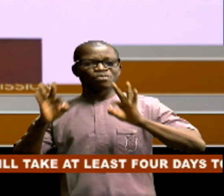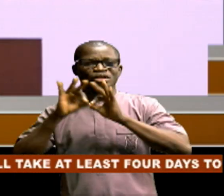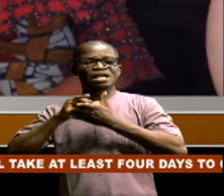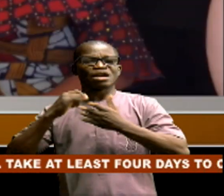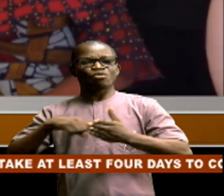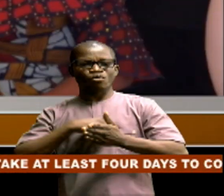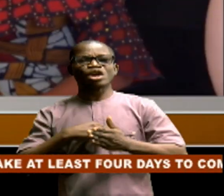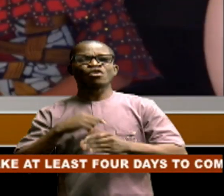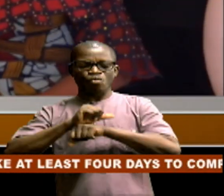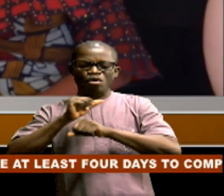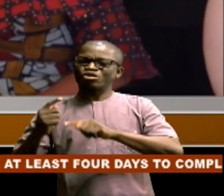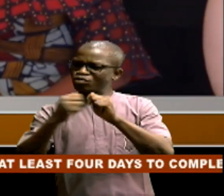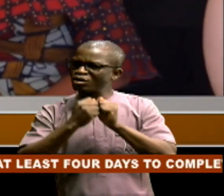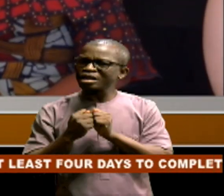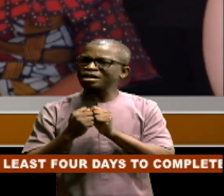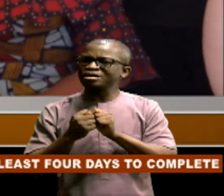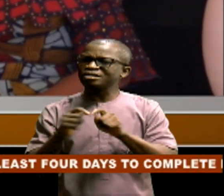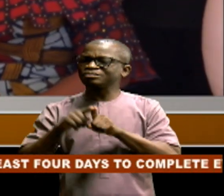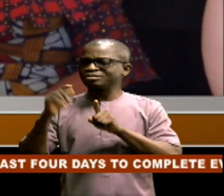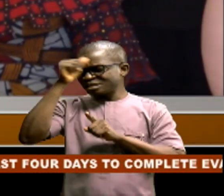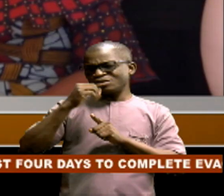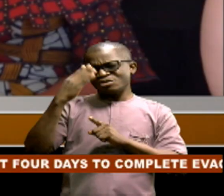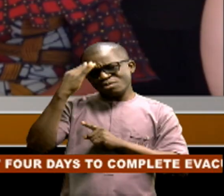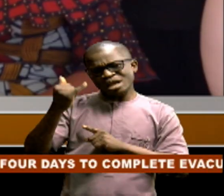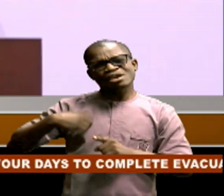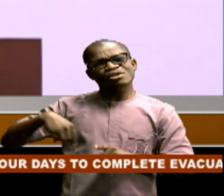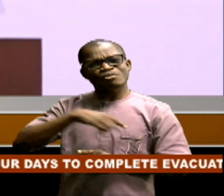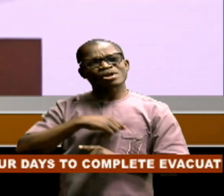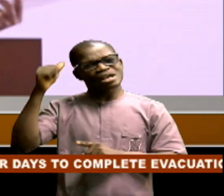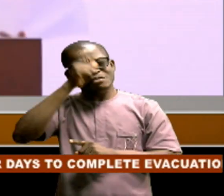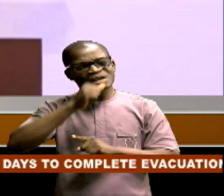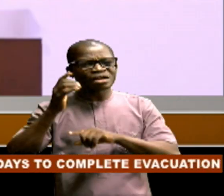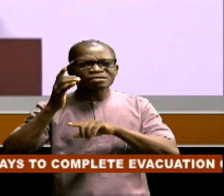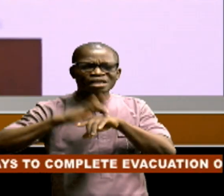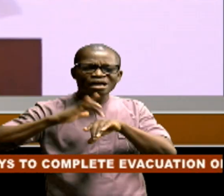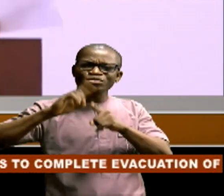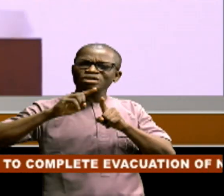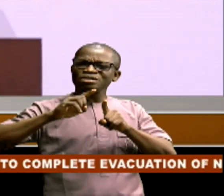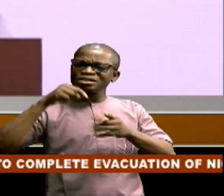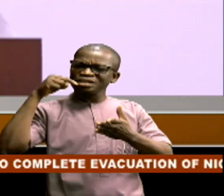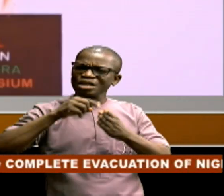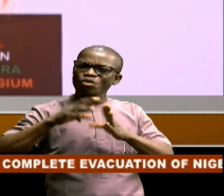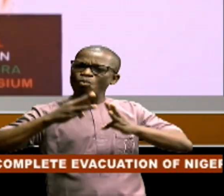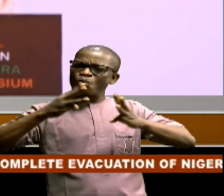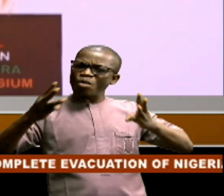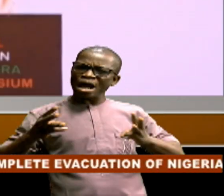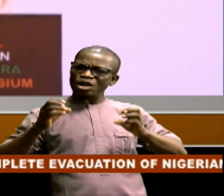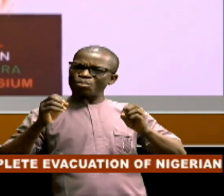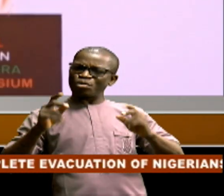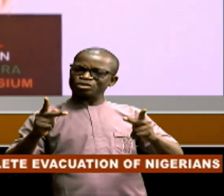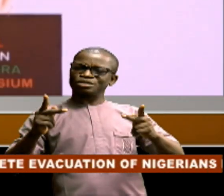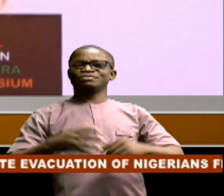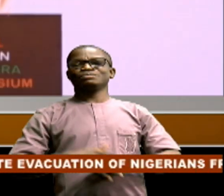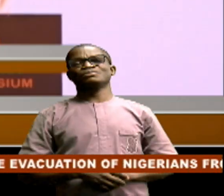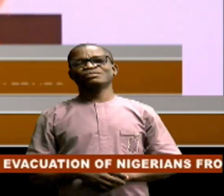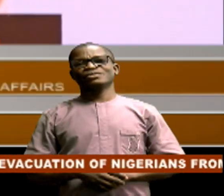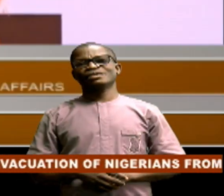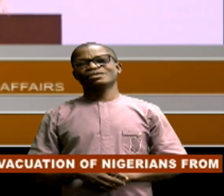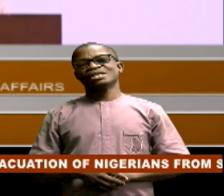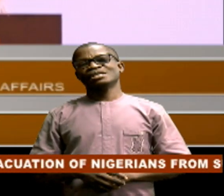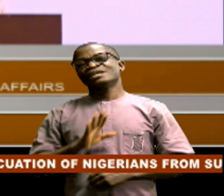Africa. So why can't we as Africans just tap into these enormous opportunities and potentials? There is the